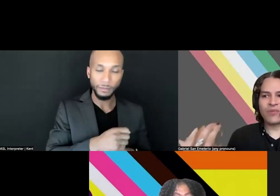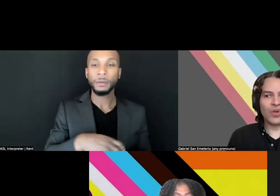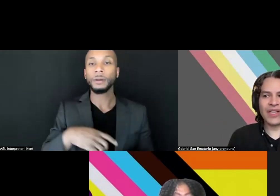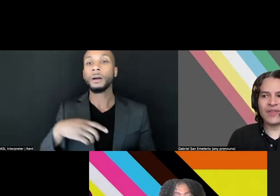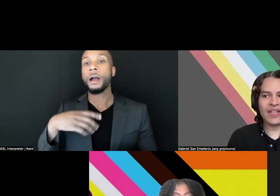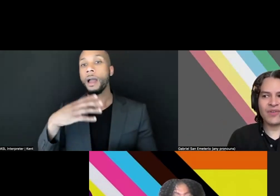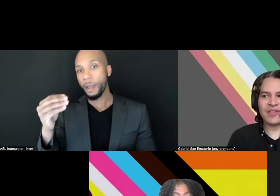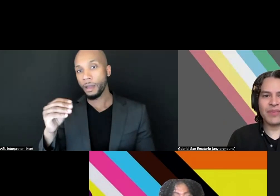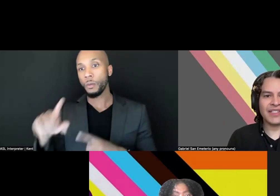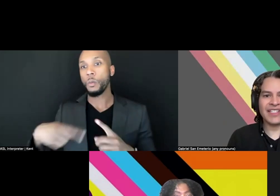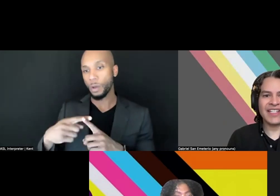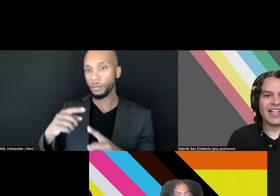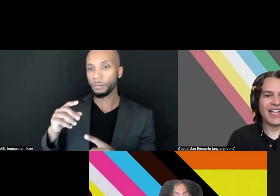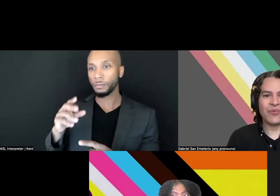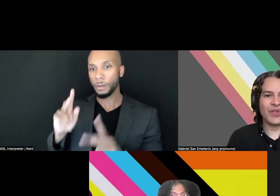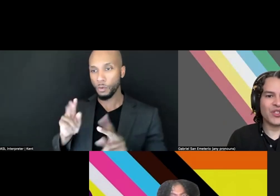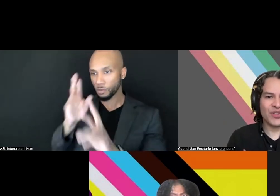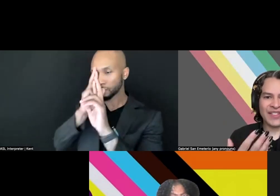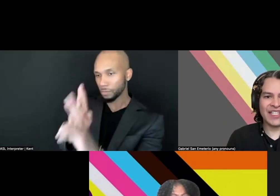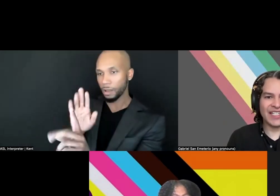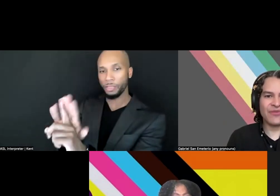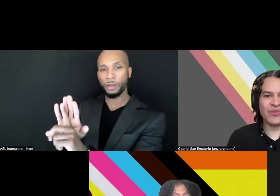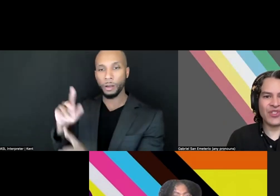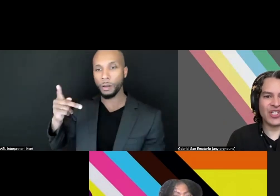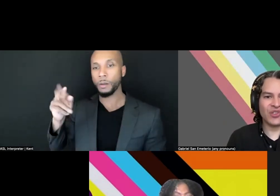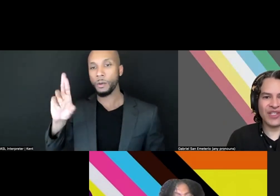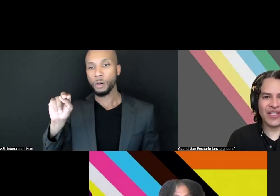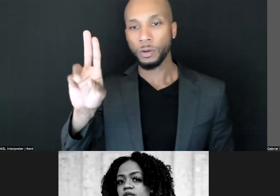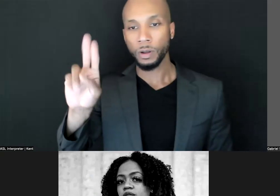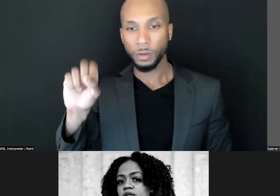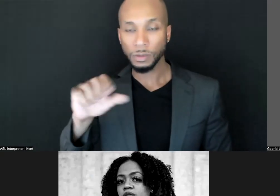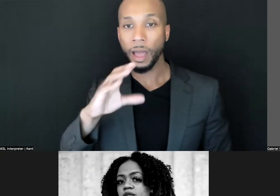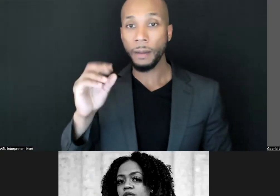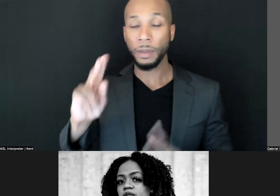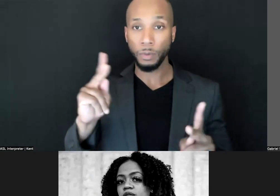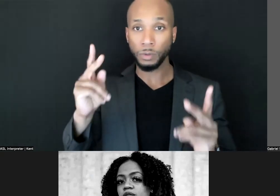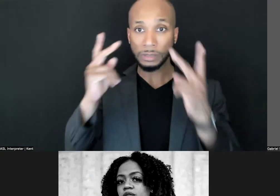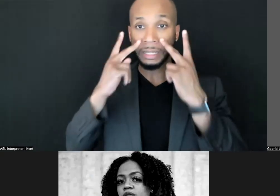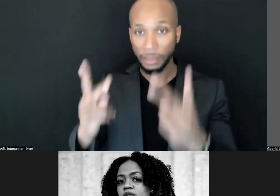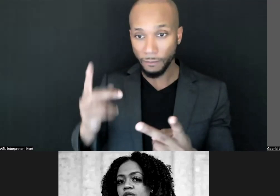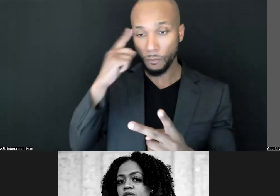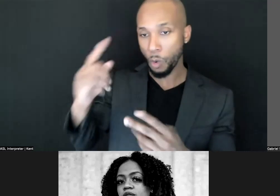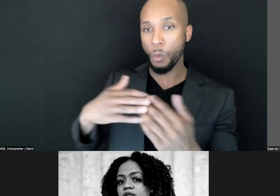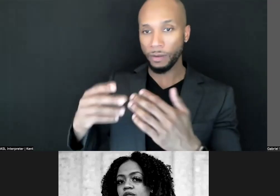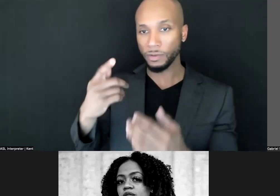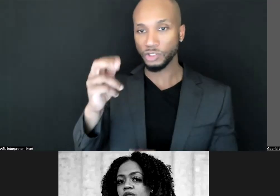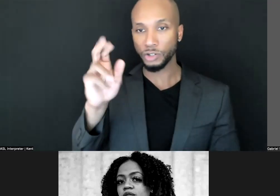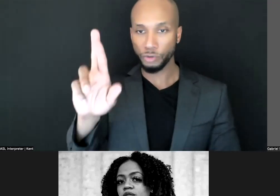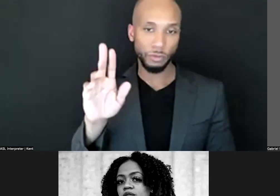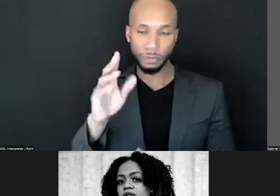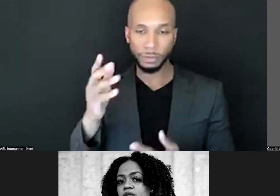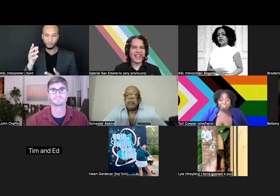their pronouns are respected and when they're just seen for the gender they are. Their gender is affirmed